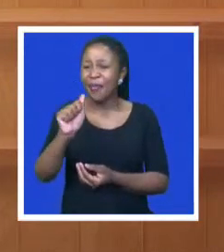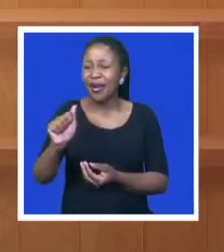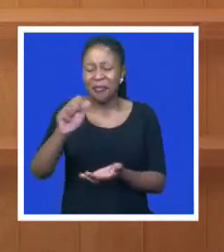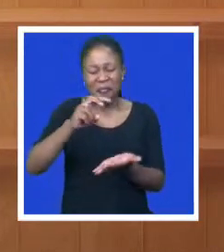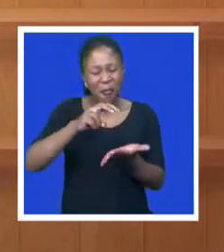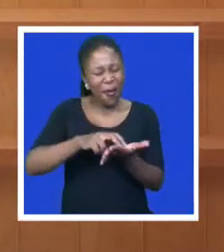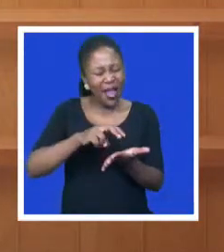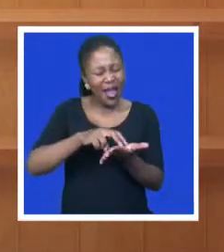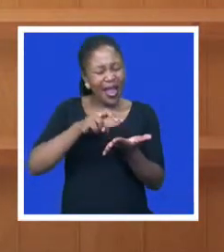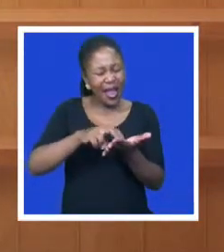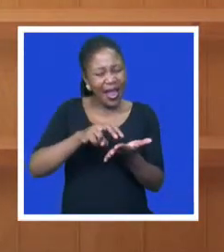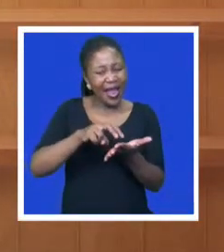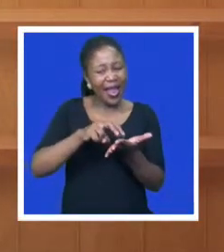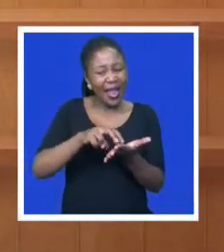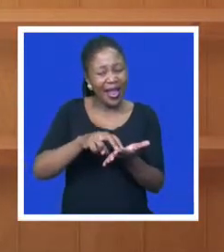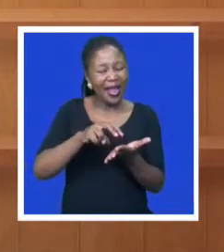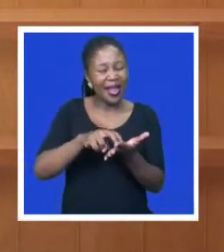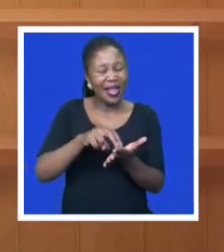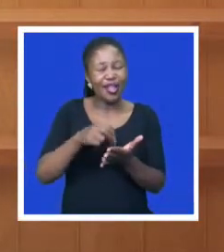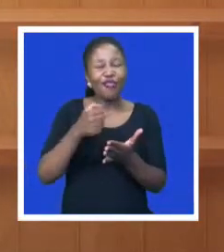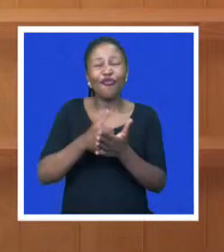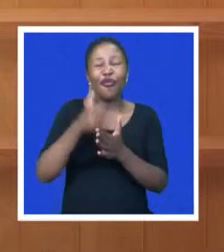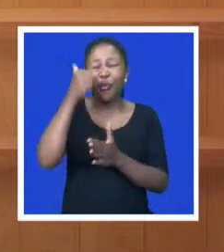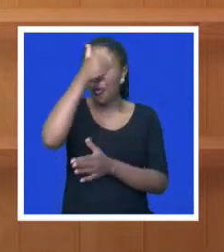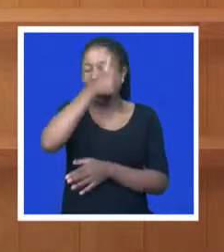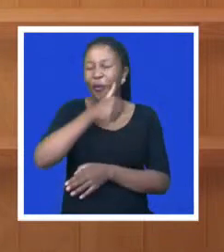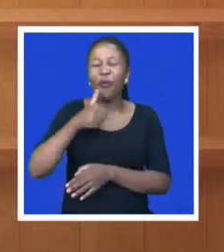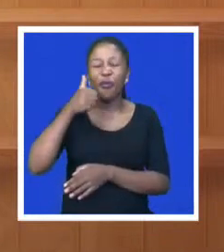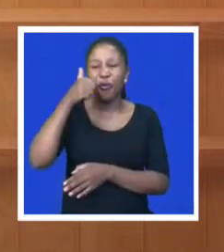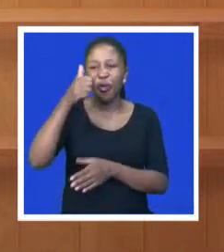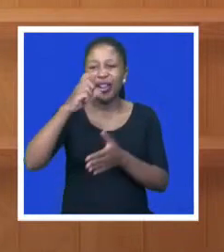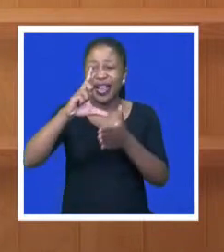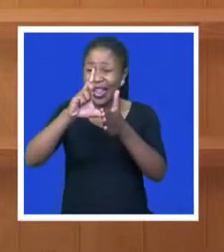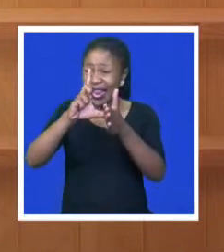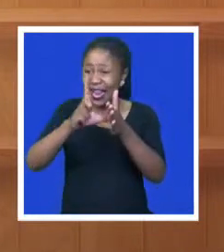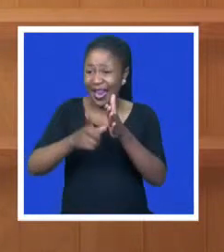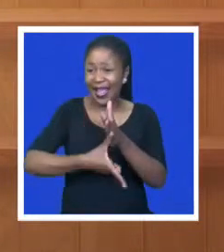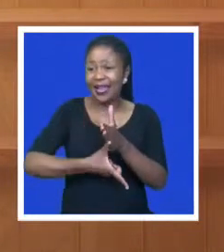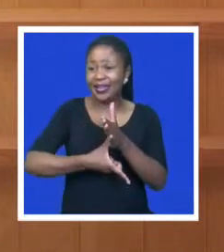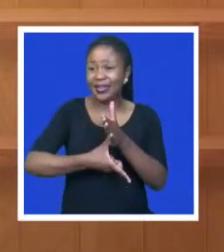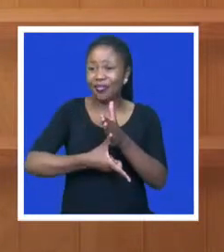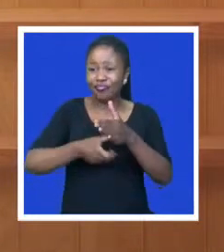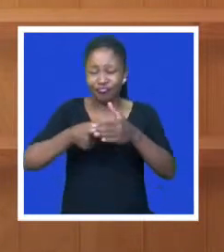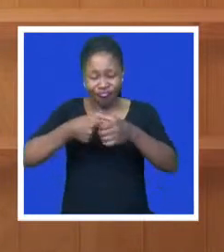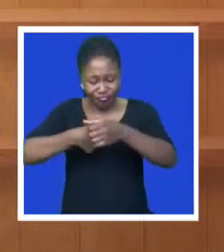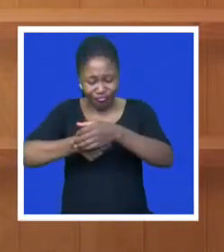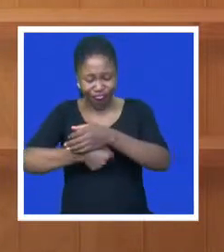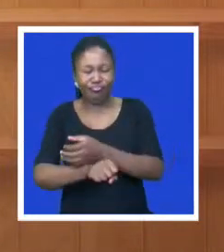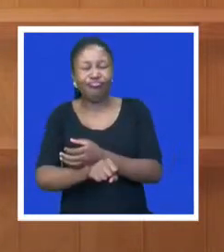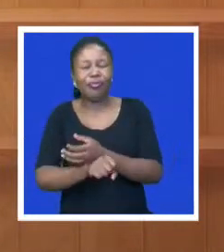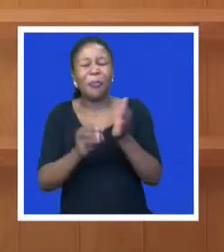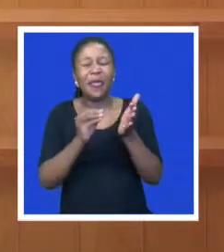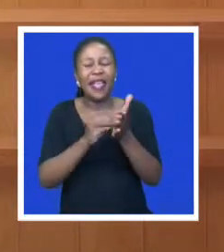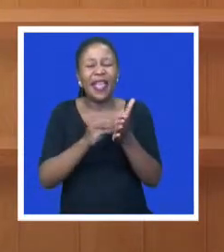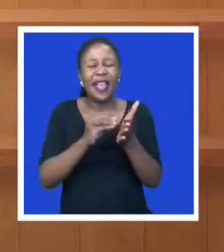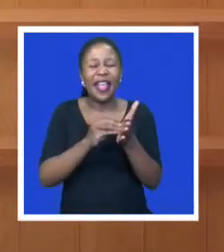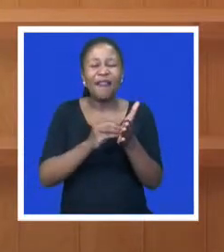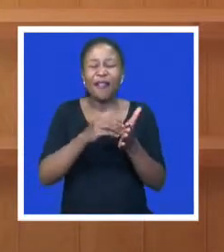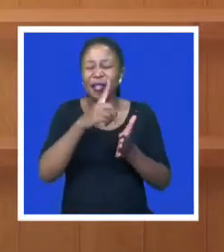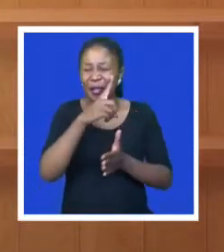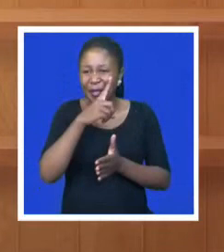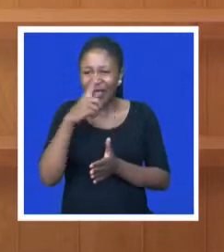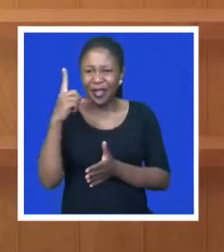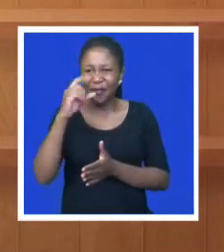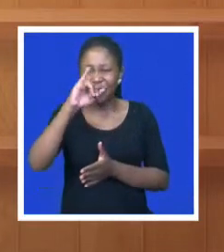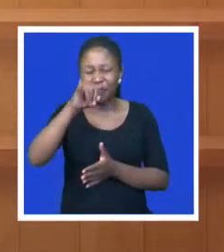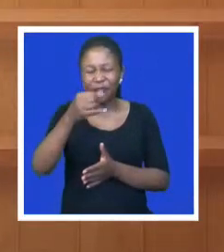was Jacob. Jacob was Israel. It was said that Jacob will have 12